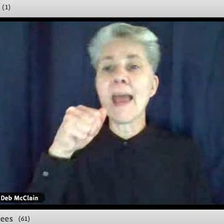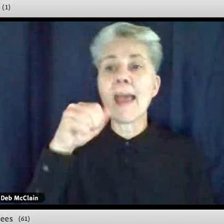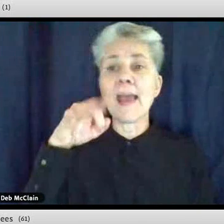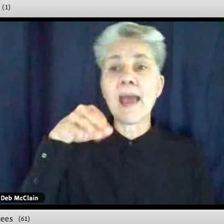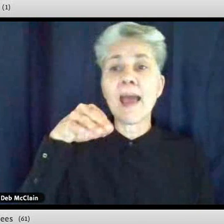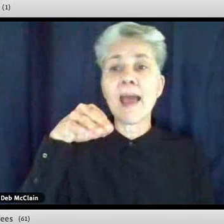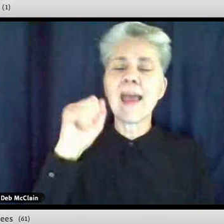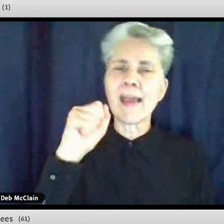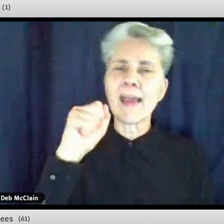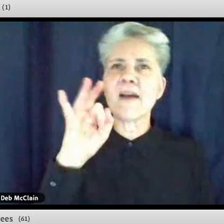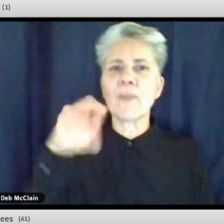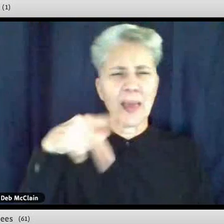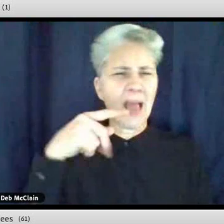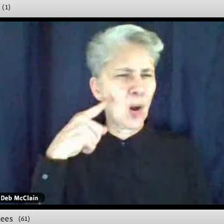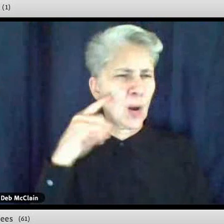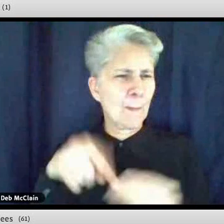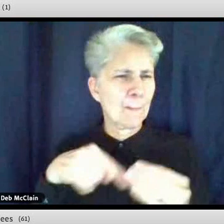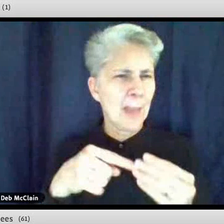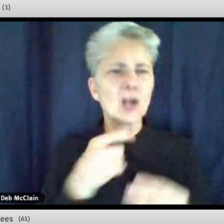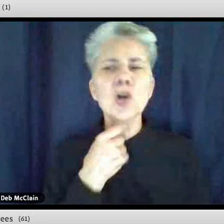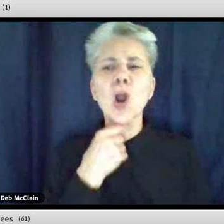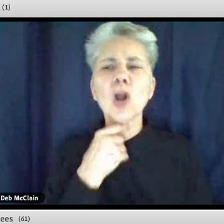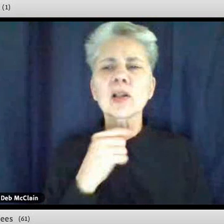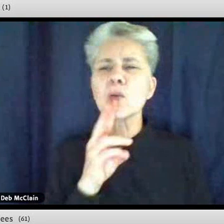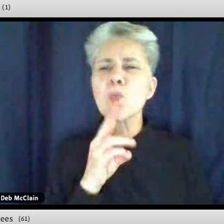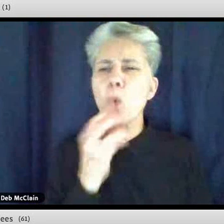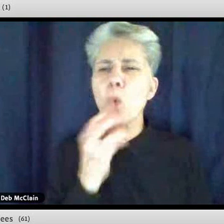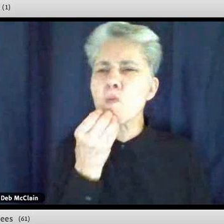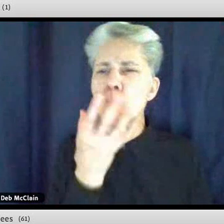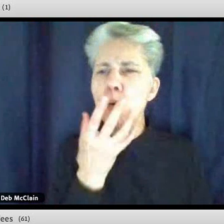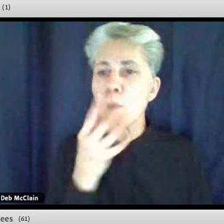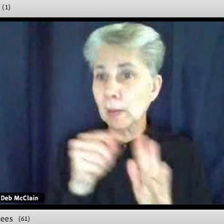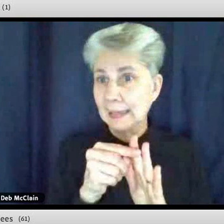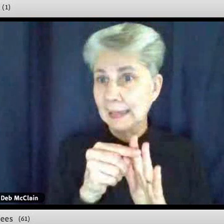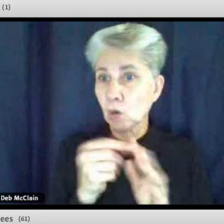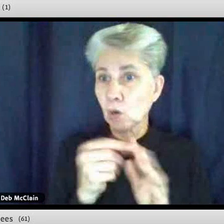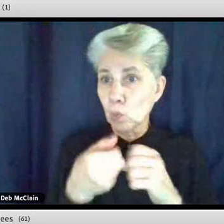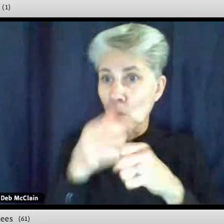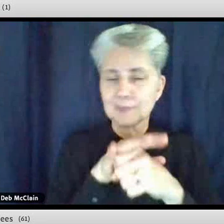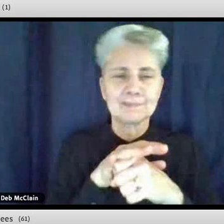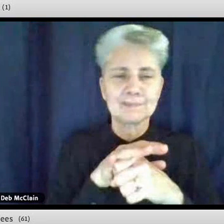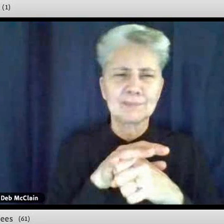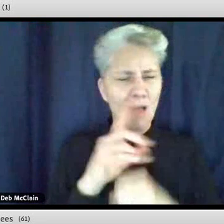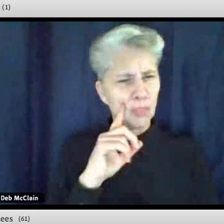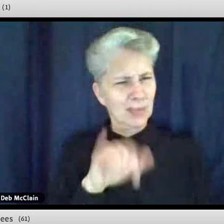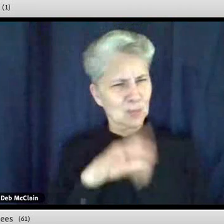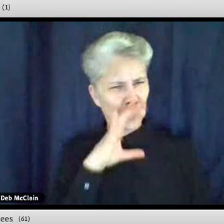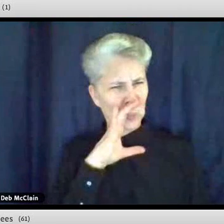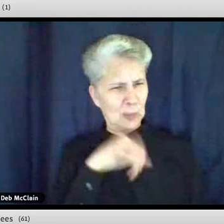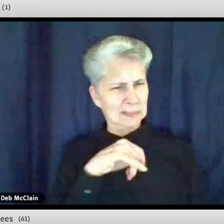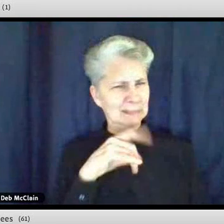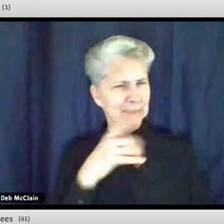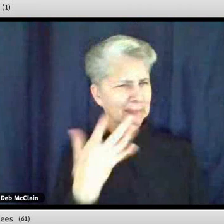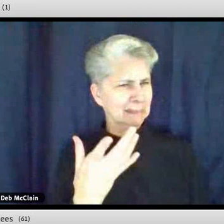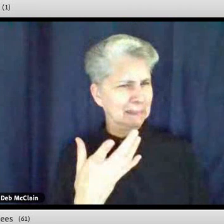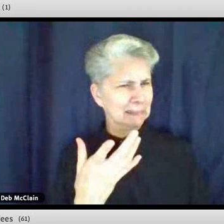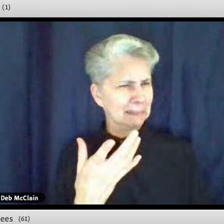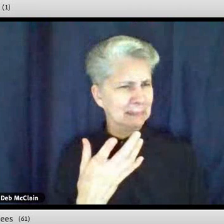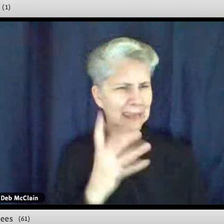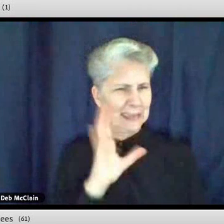site. And AFP, I'd heard this in the news or something about gargling with warm water would help kill